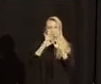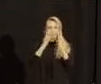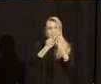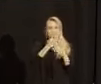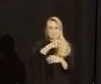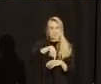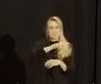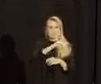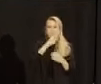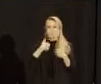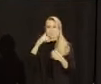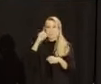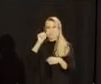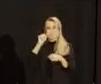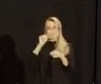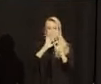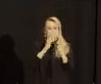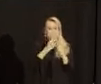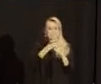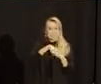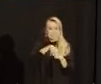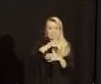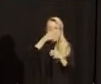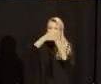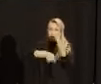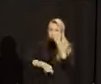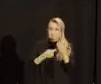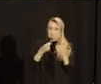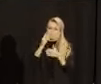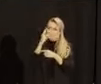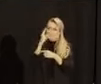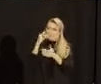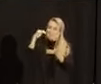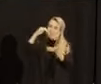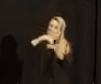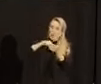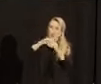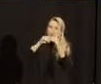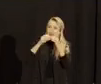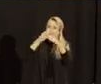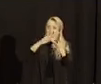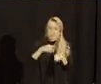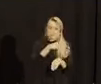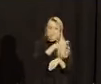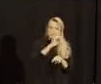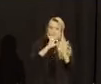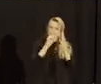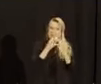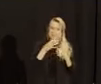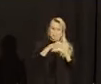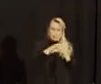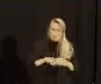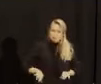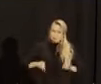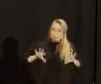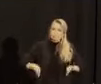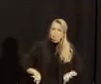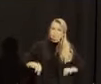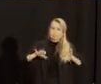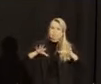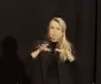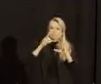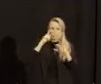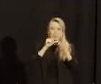$17,000 at least to be on equal footing as families without disabilities. No one's showing up at your doorstep with a $17,000 check, even though